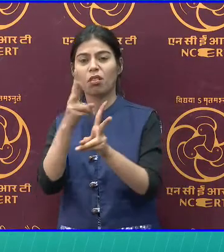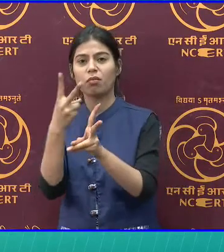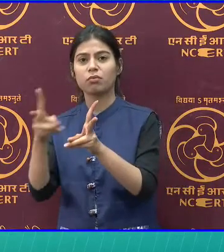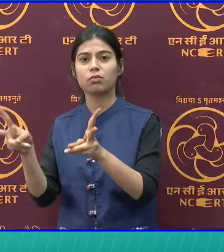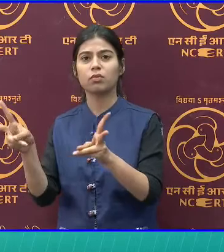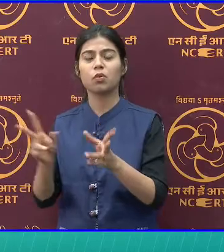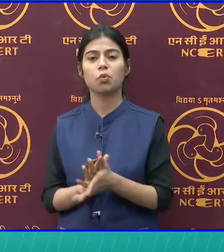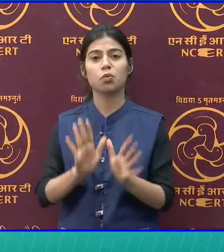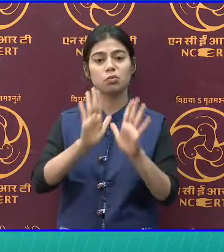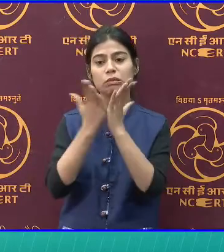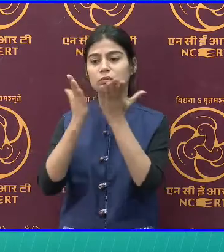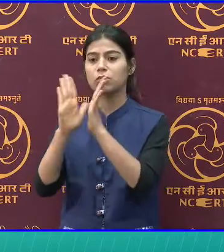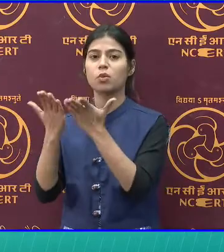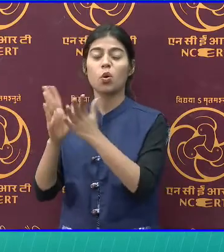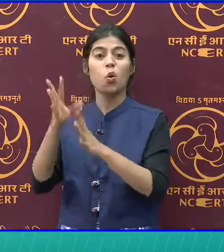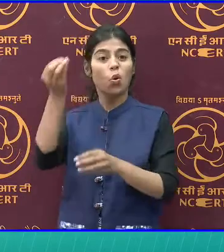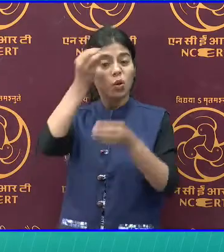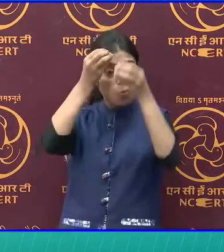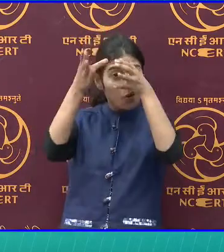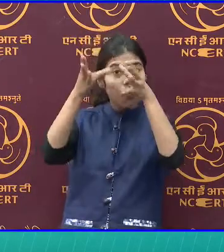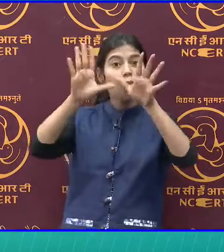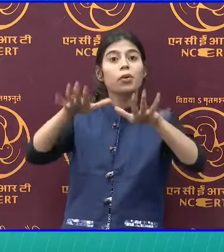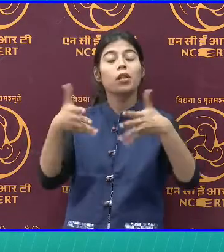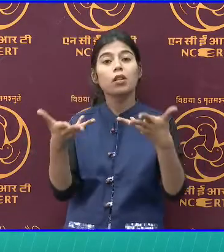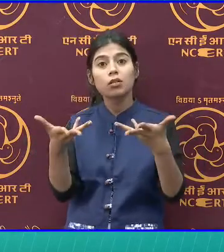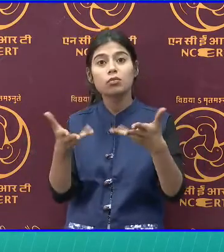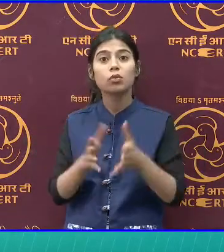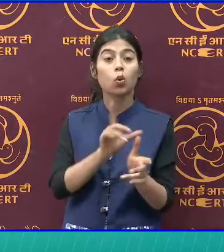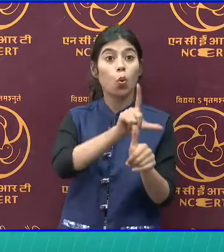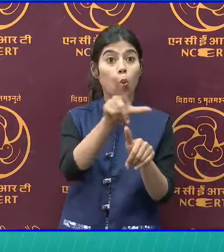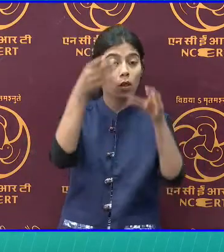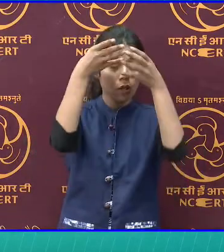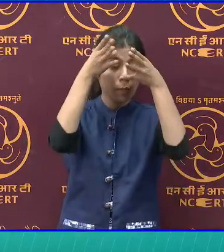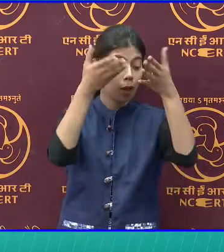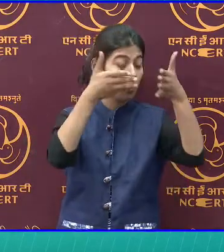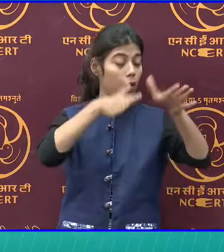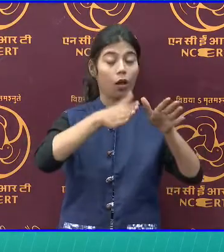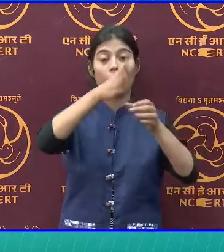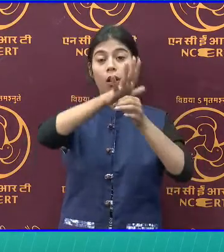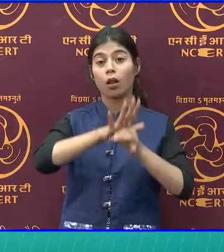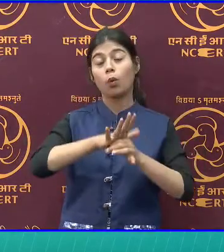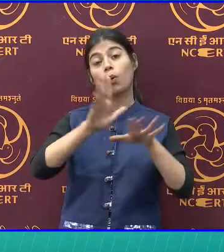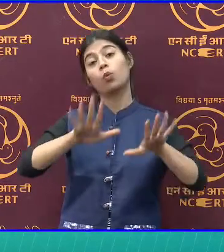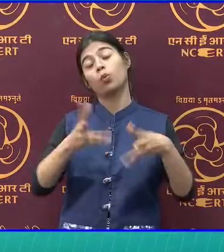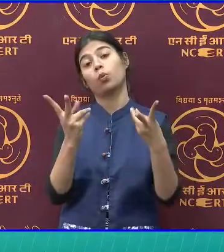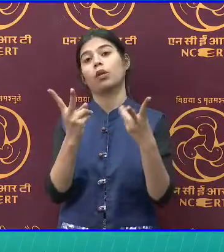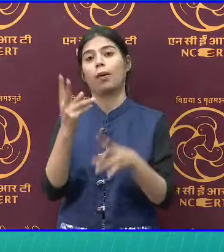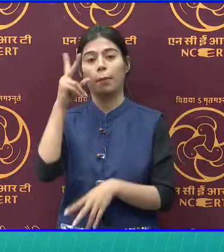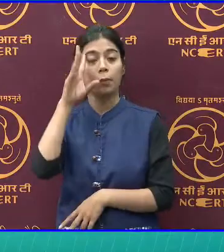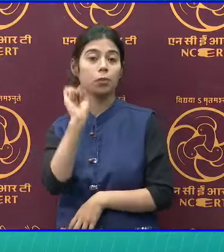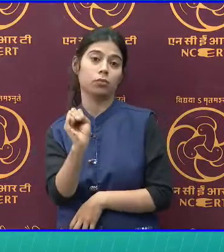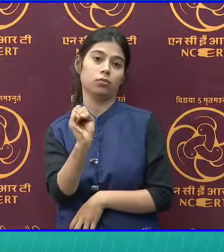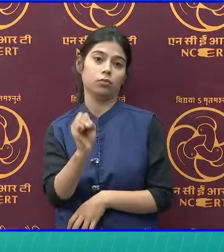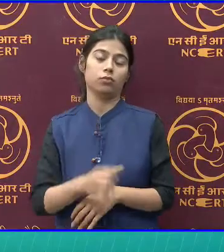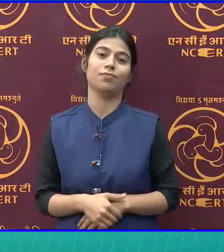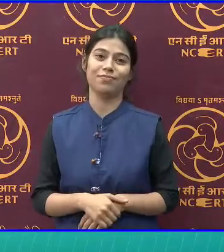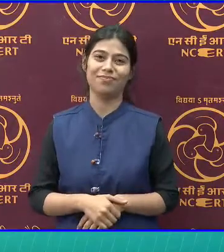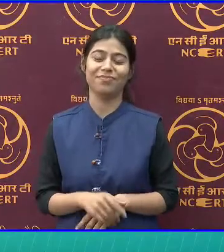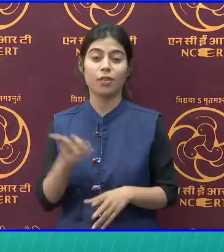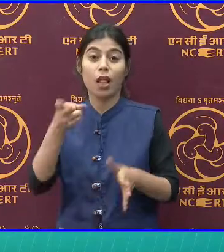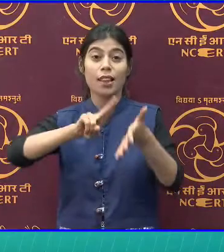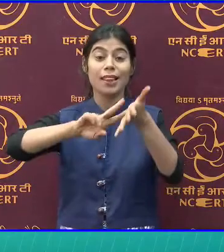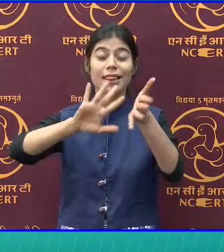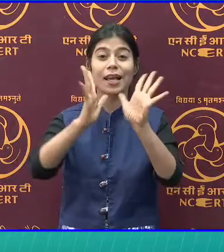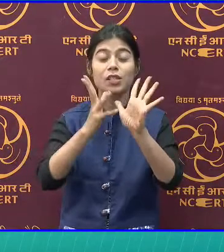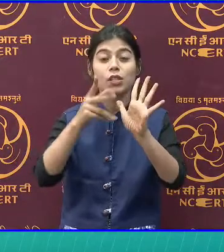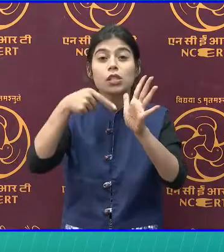books. So a lot of information. So they are all information loaded, children have to memorize and so on actually. So the National Education